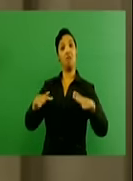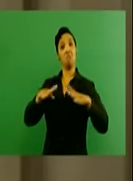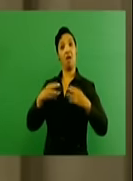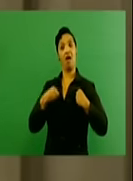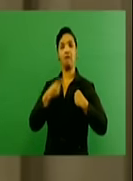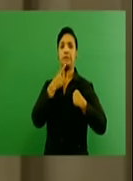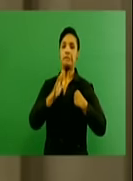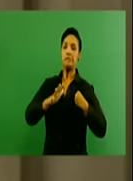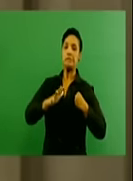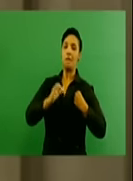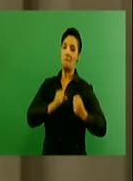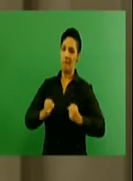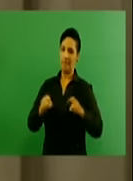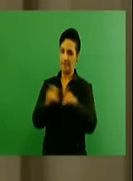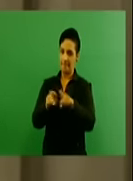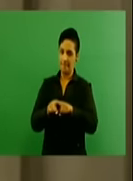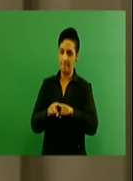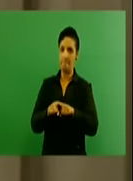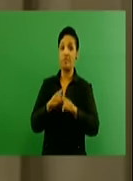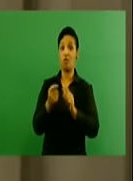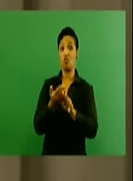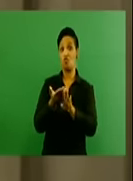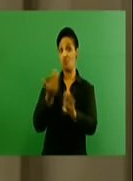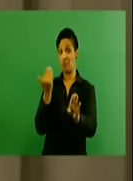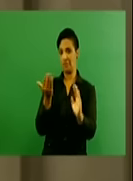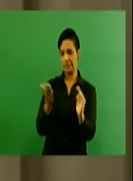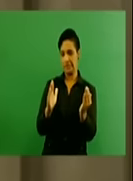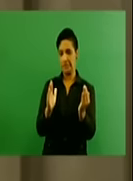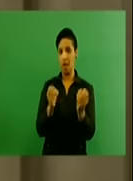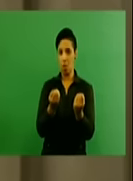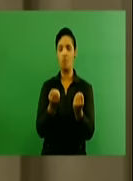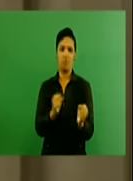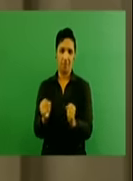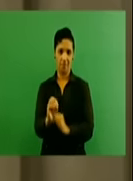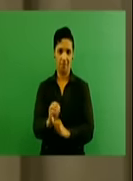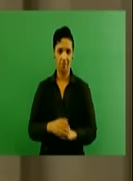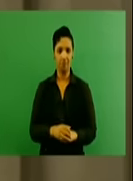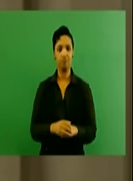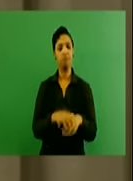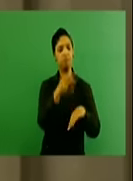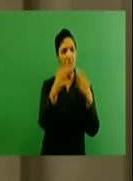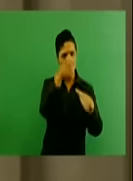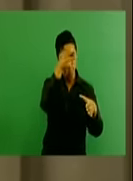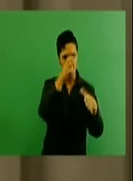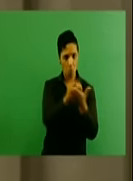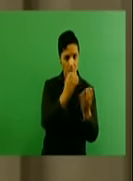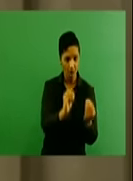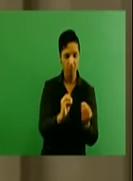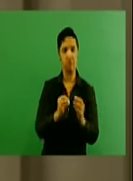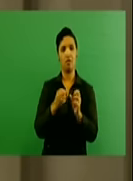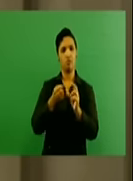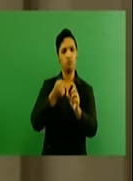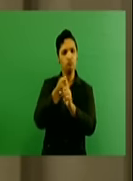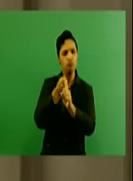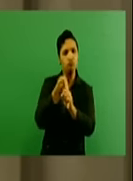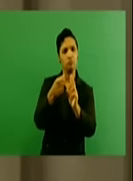less unchanged compared to the previous quarter. Both analysts and trade union officials revised